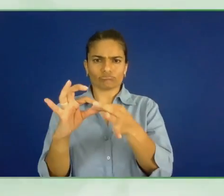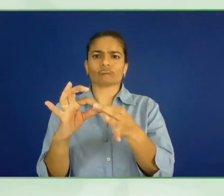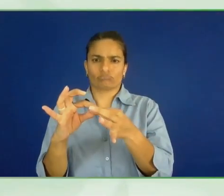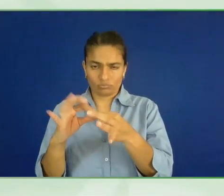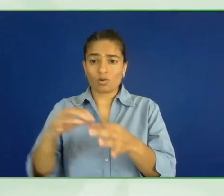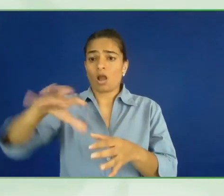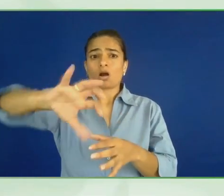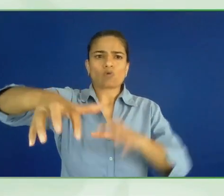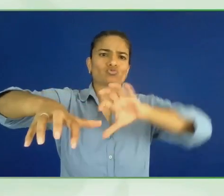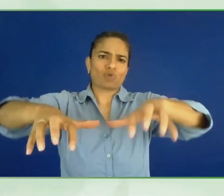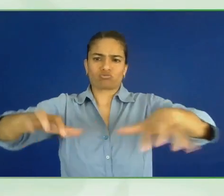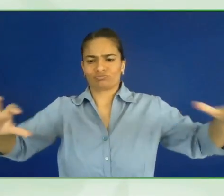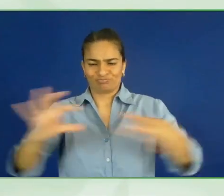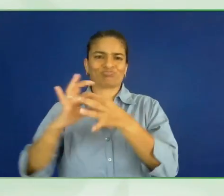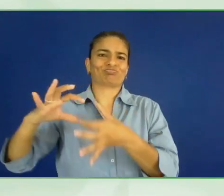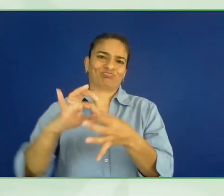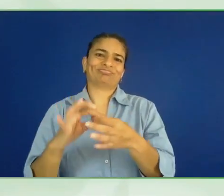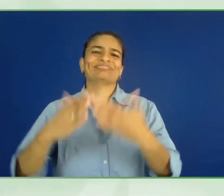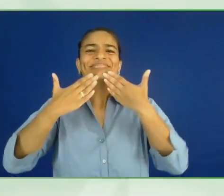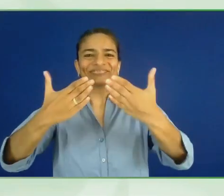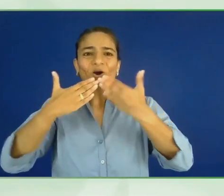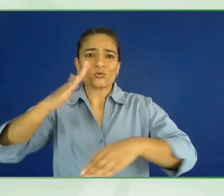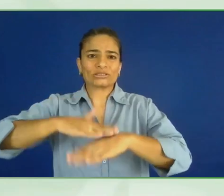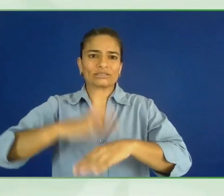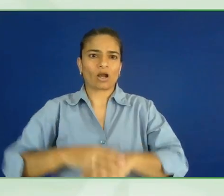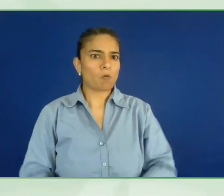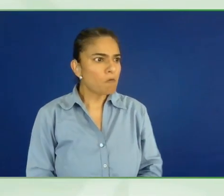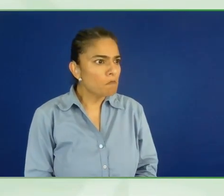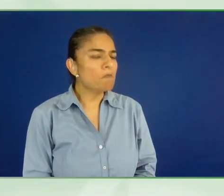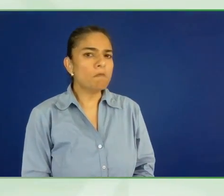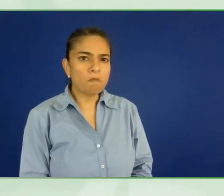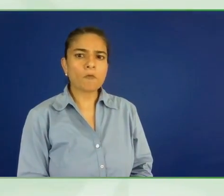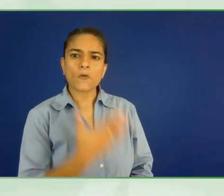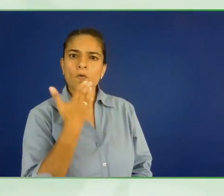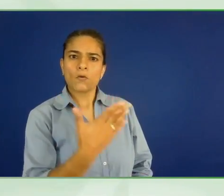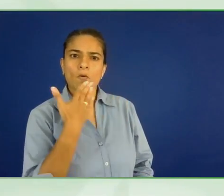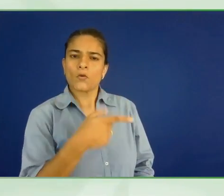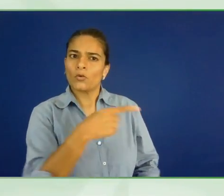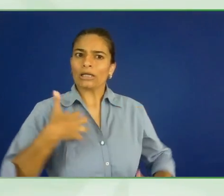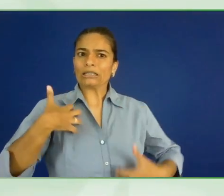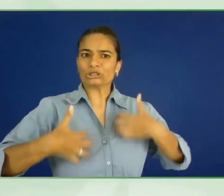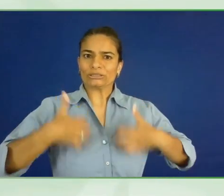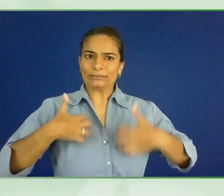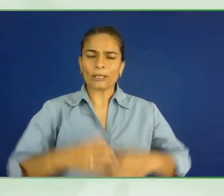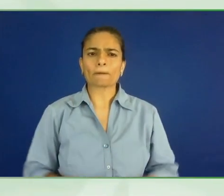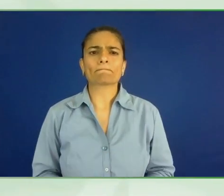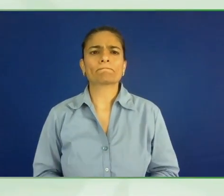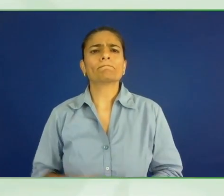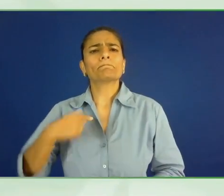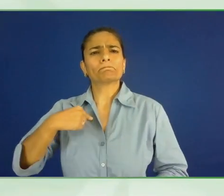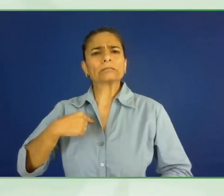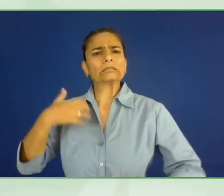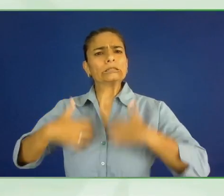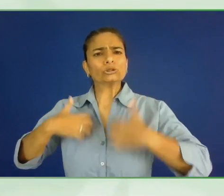very interesting, really. I am interested, what about law? State law, does state law